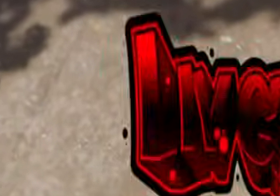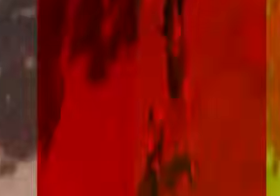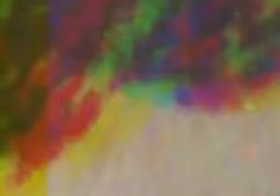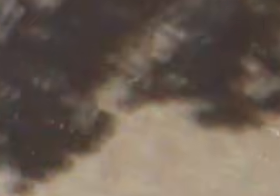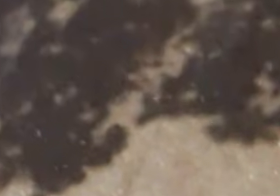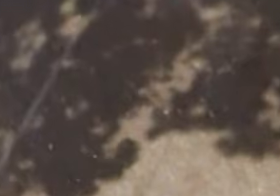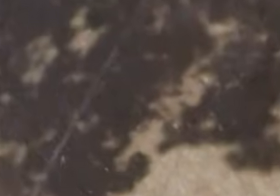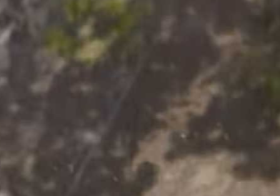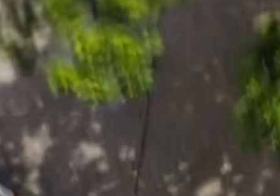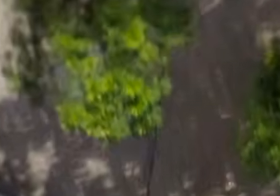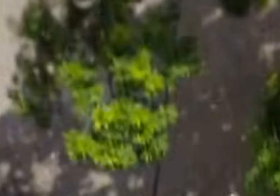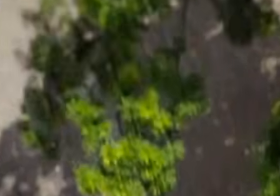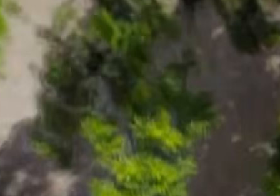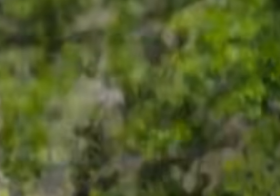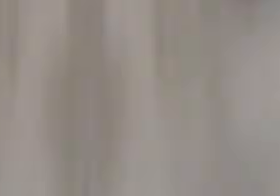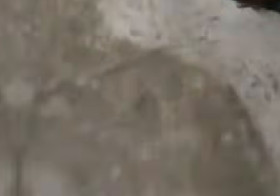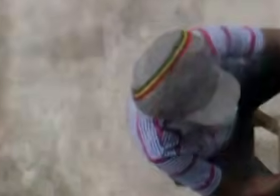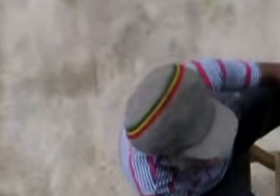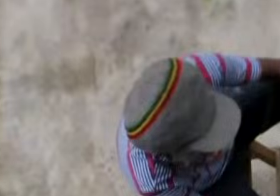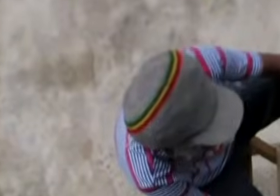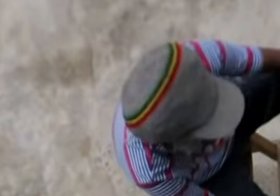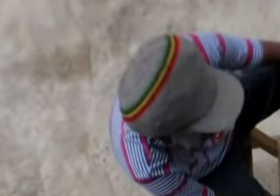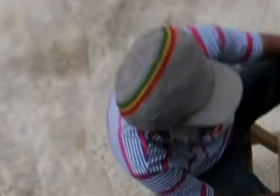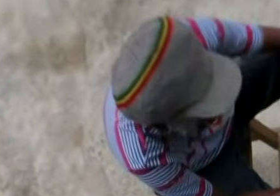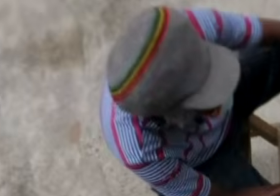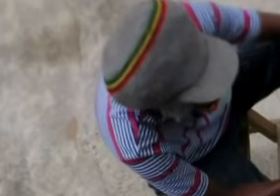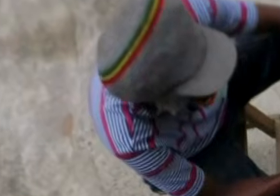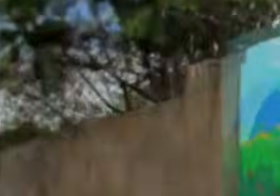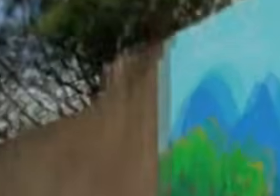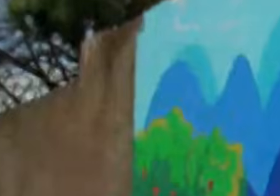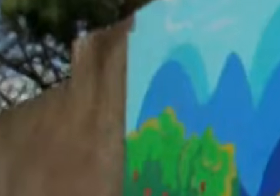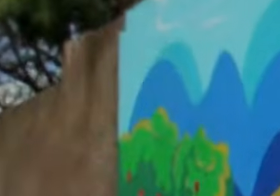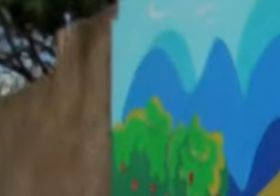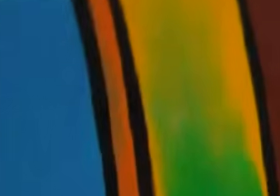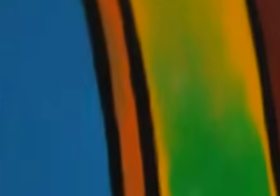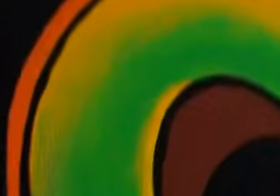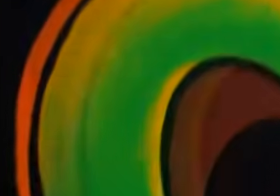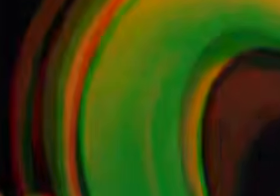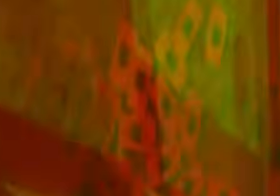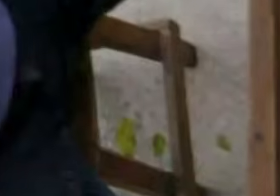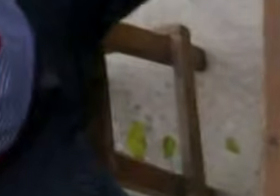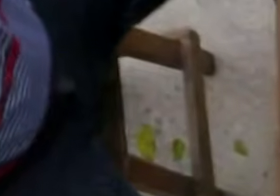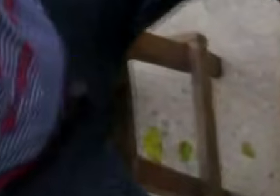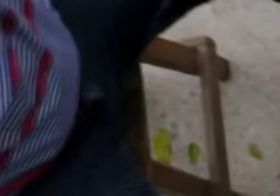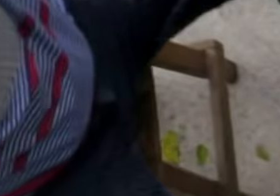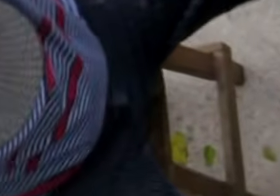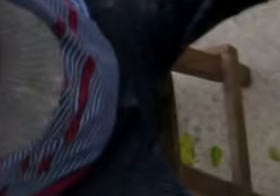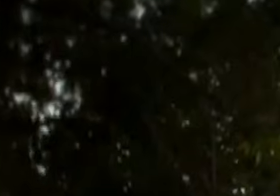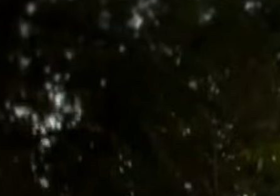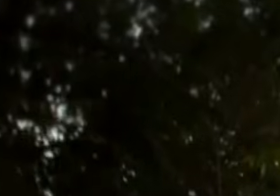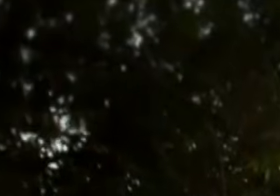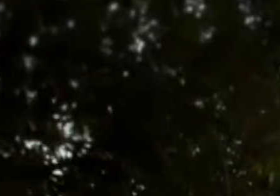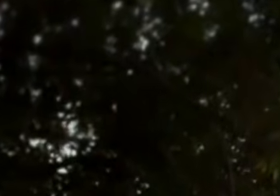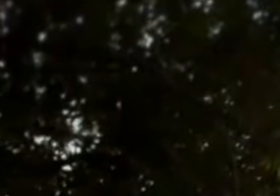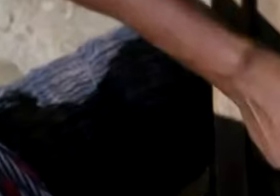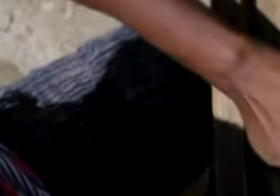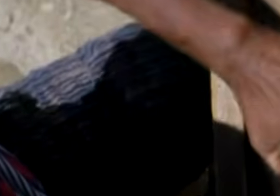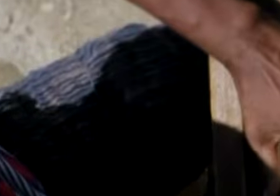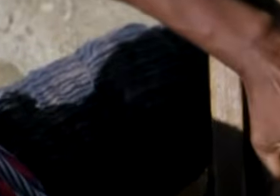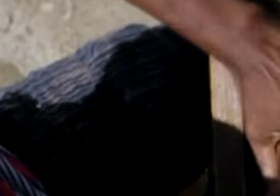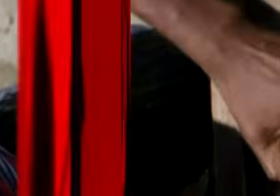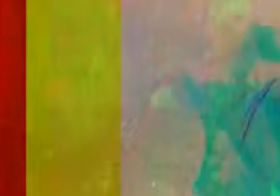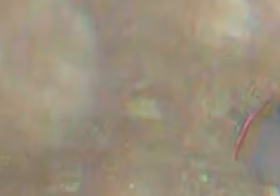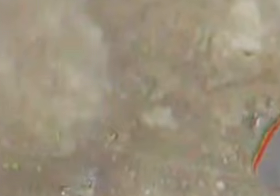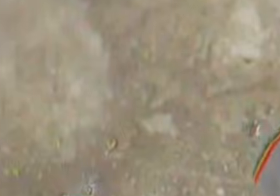keeper. Yeah, yeah, yeah. Jamaica live good, yeah. I make we enjoy life. What